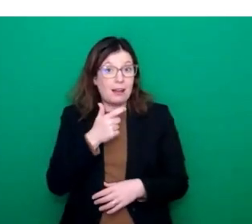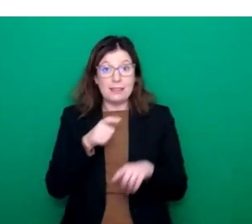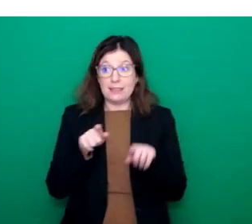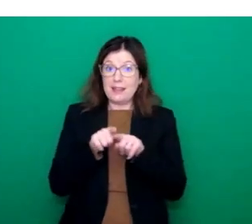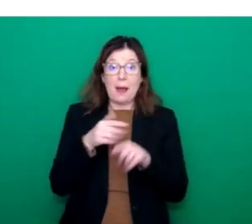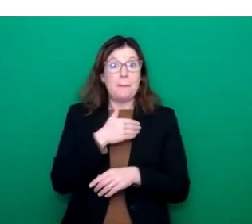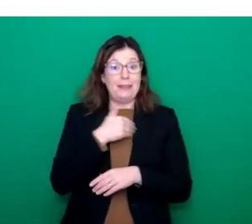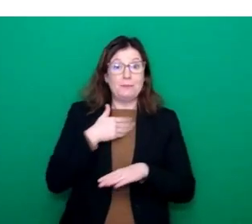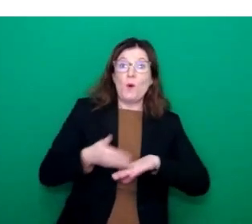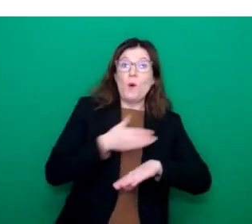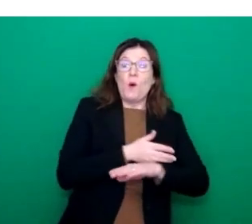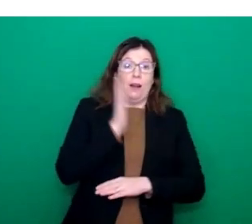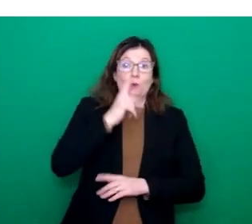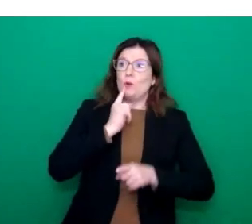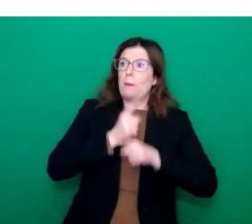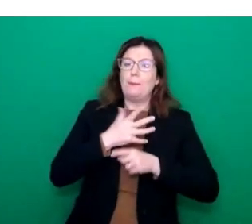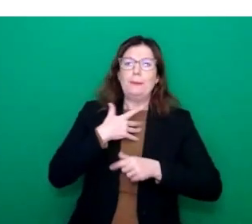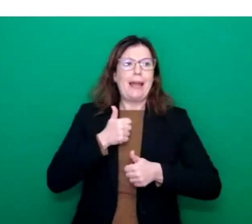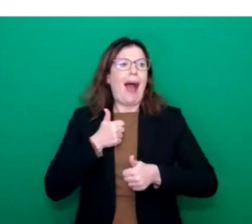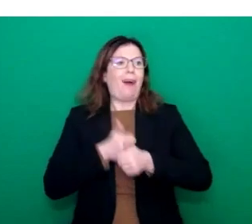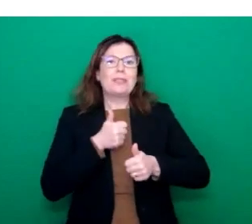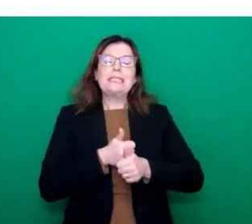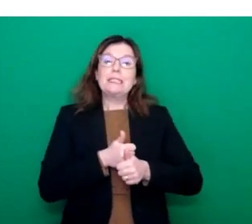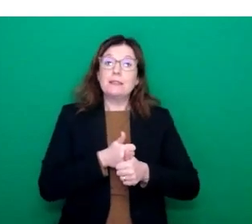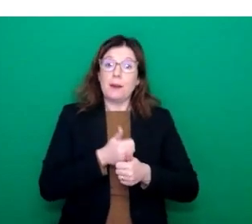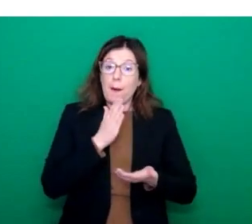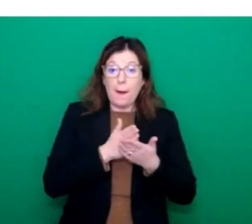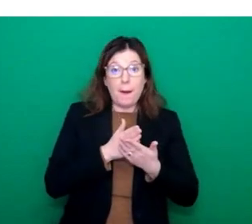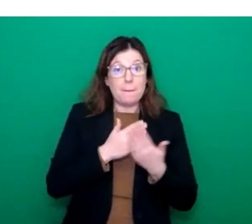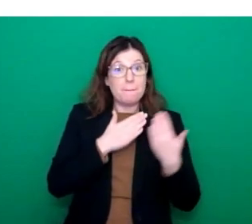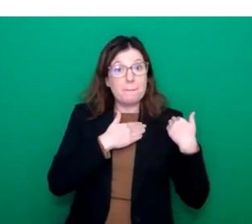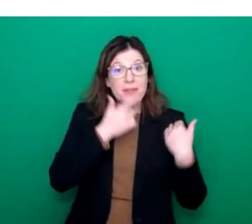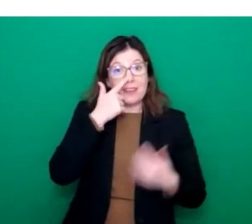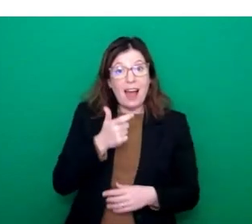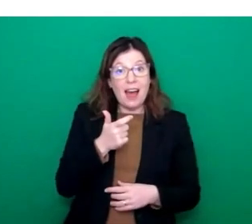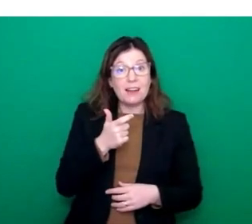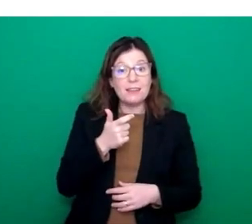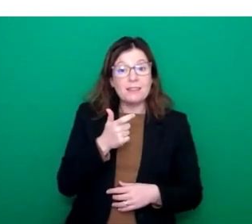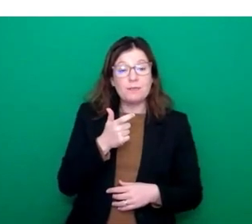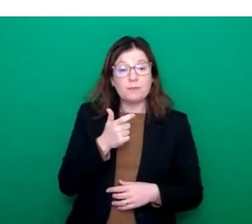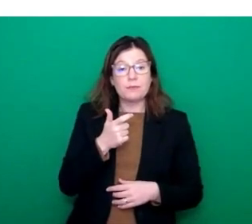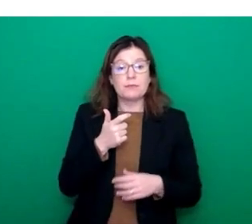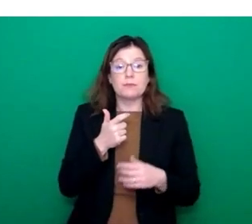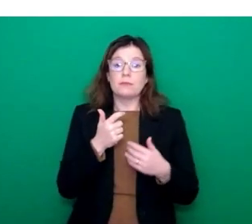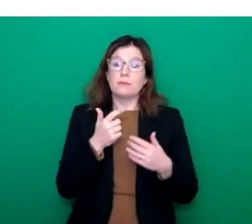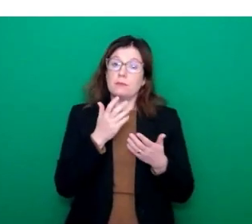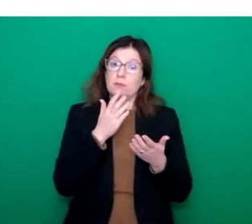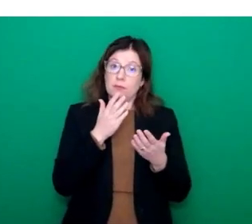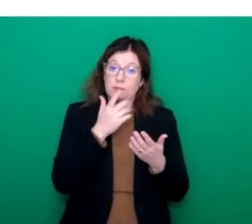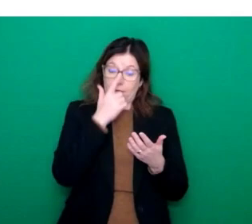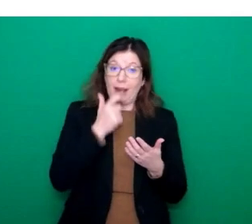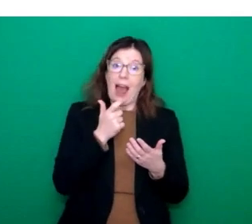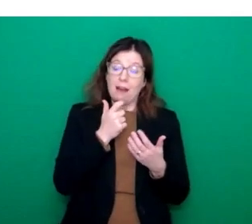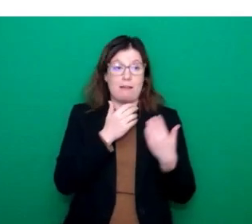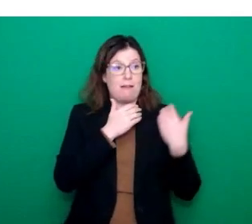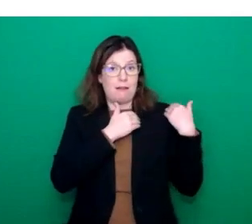beginning of this group of presentations, was mentioned. We need an advocate, and I suggest this role becomes the advocate